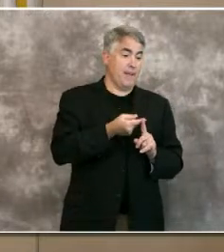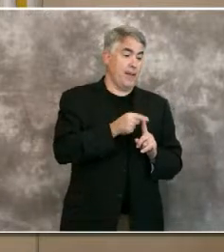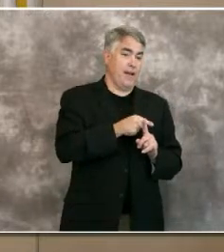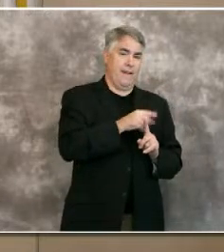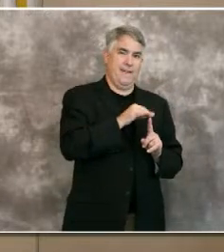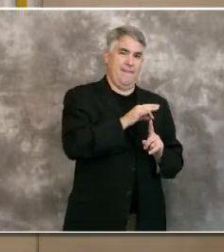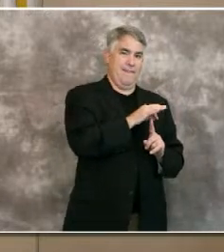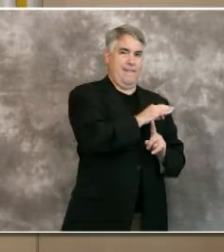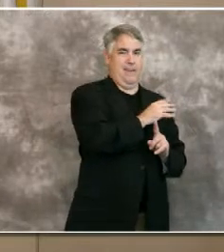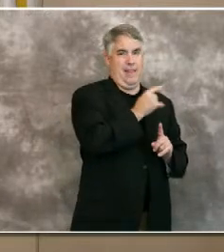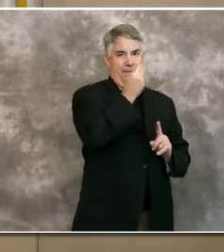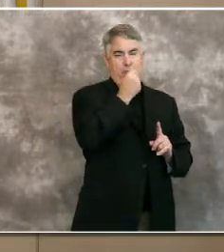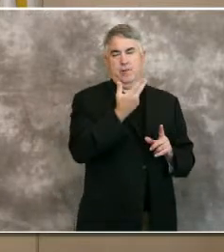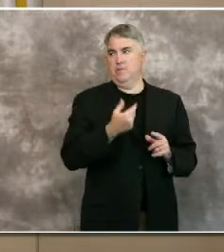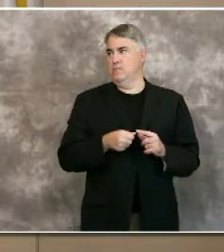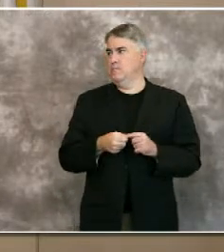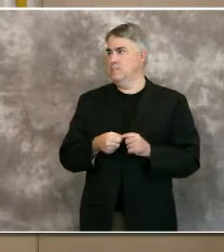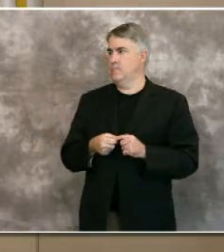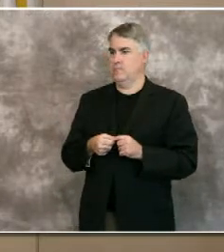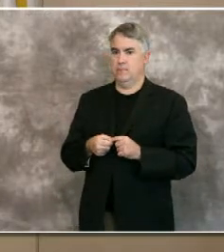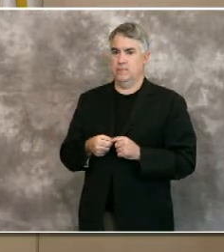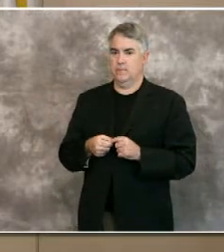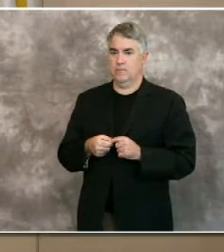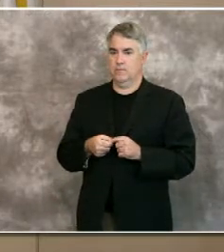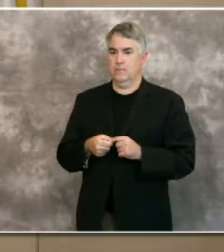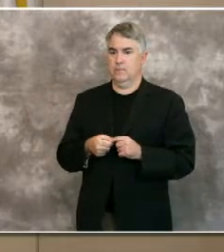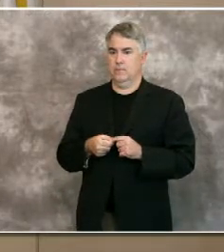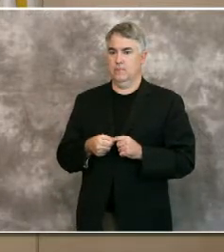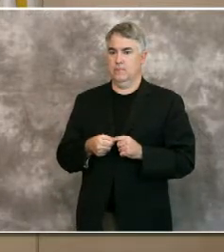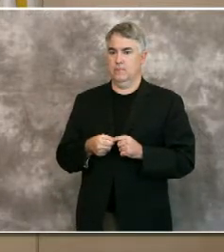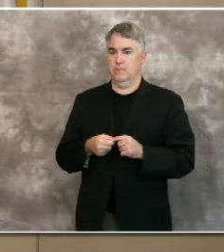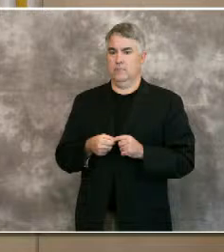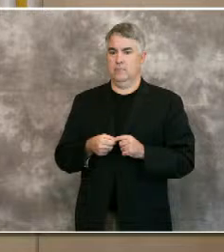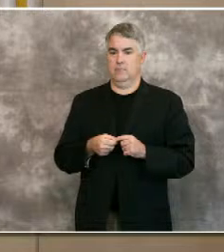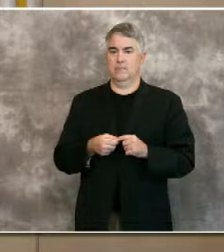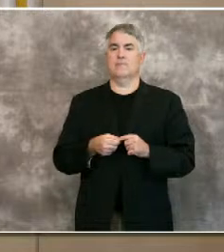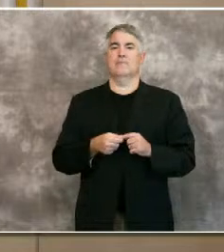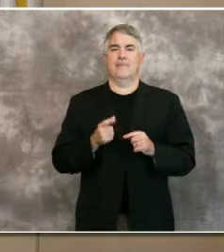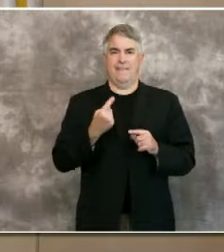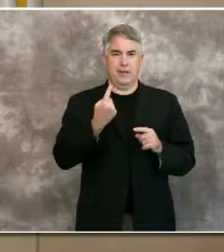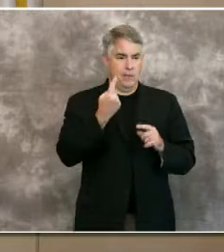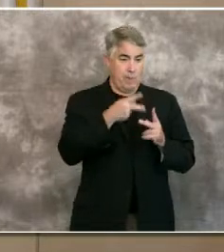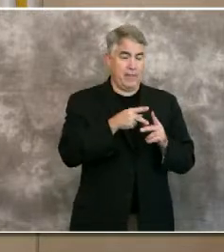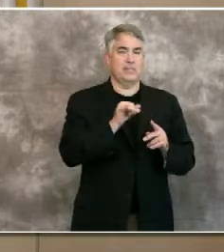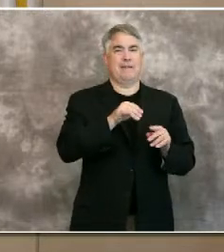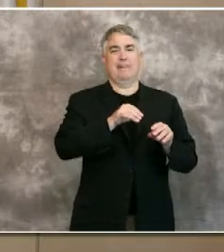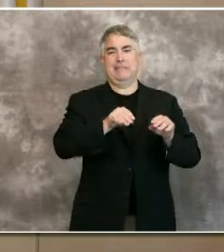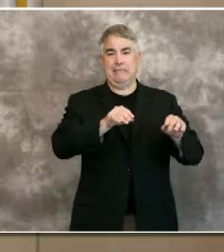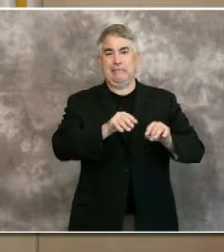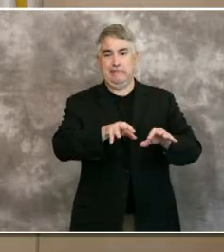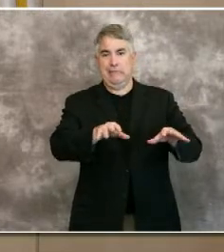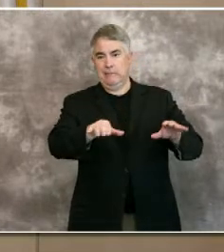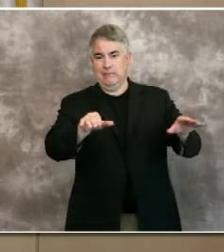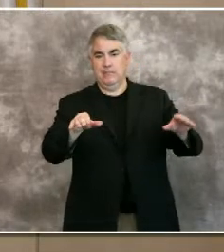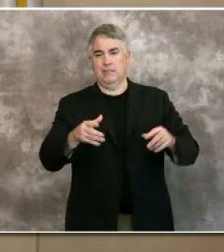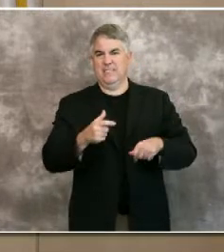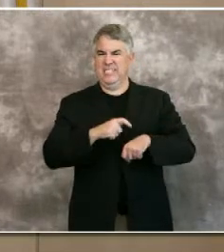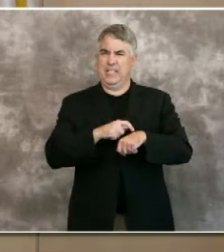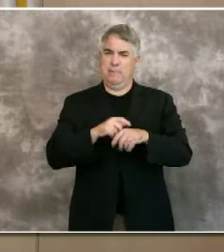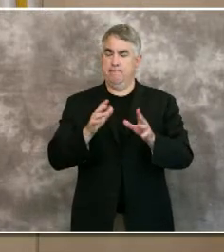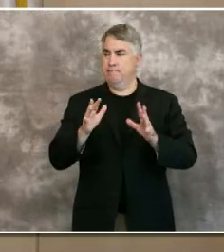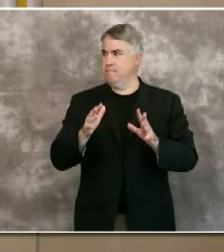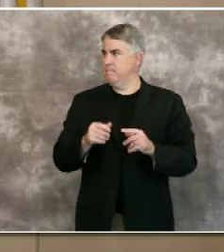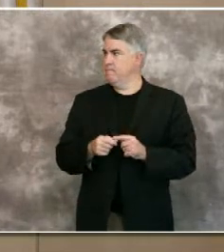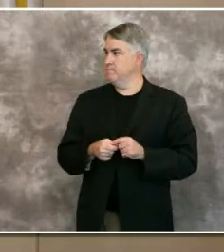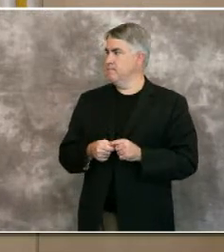and it may be more than one entity that's involved. So it requires the time that it takes